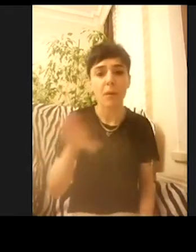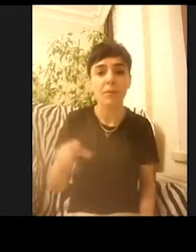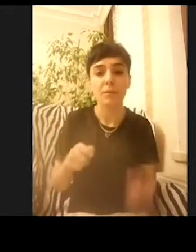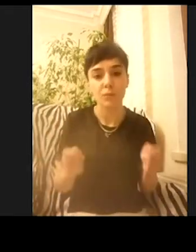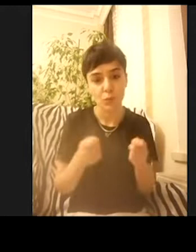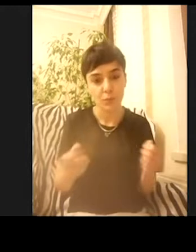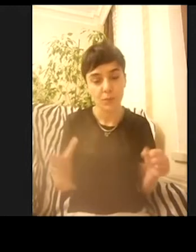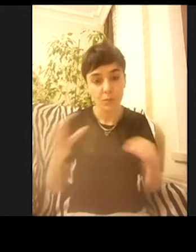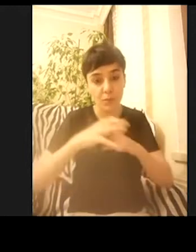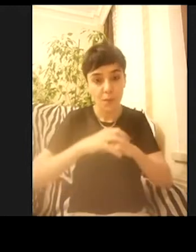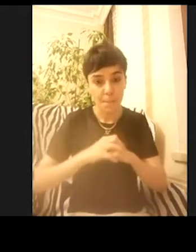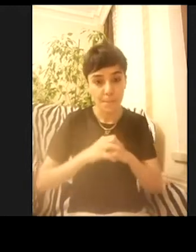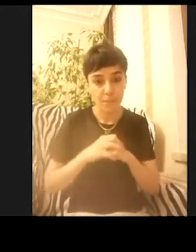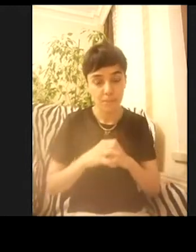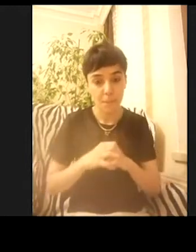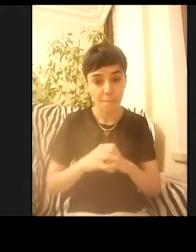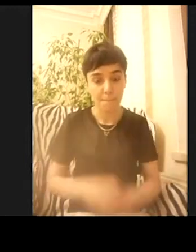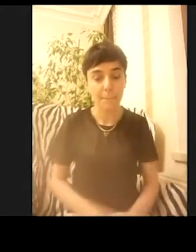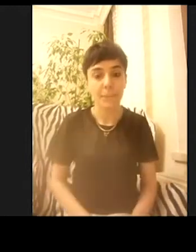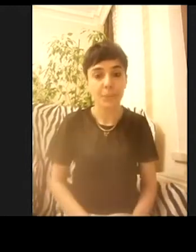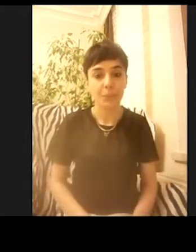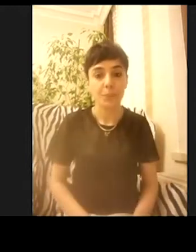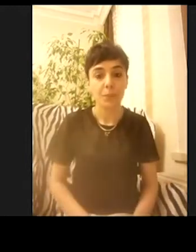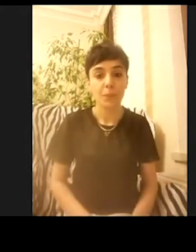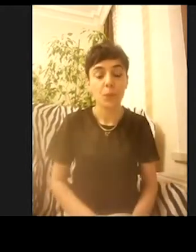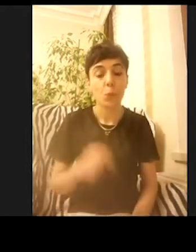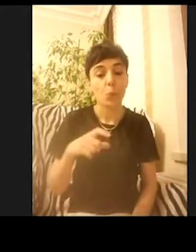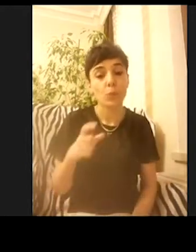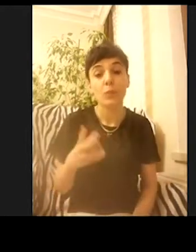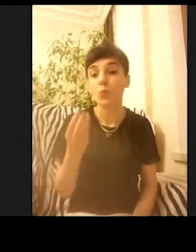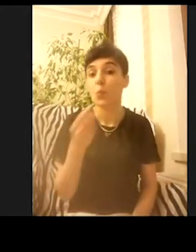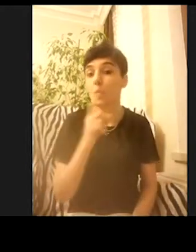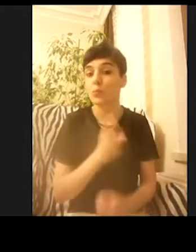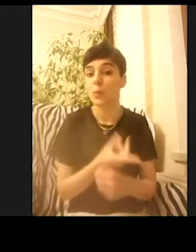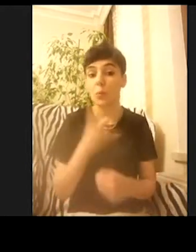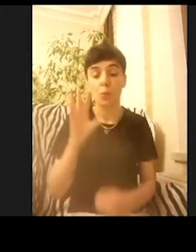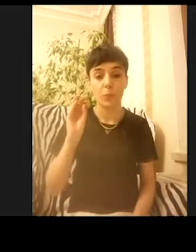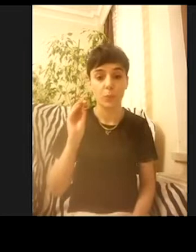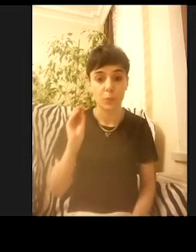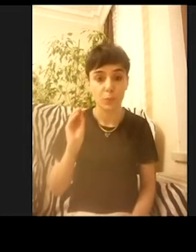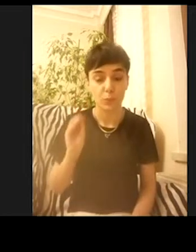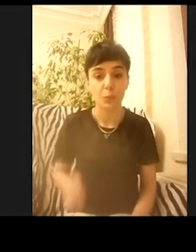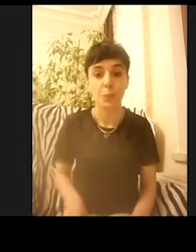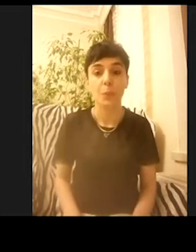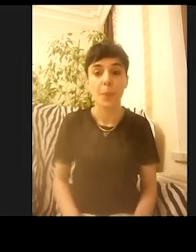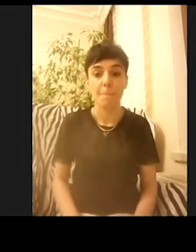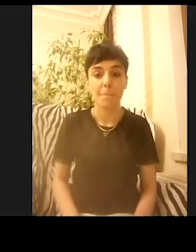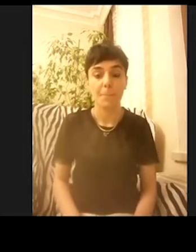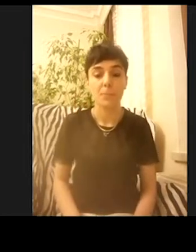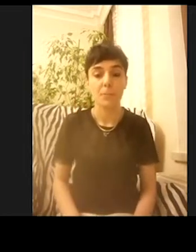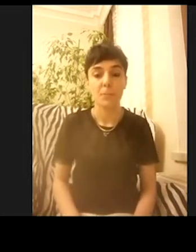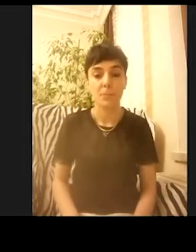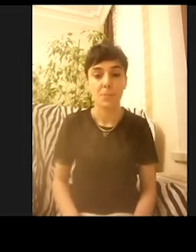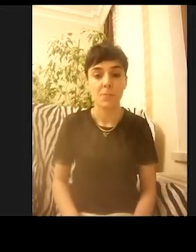present and also engaging afterwards, after the introductions, in a